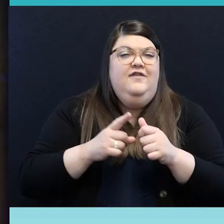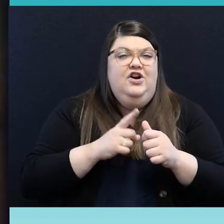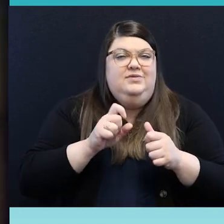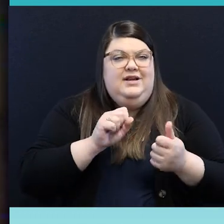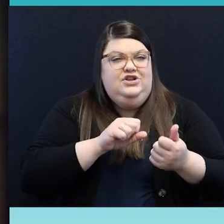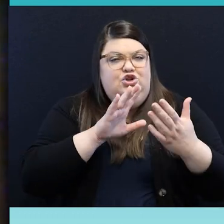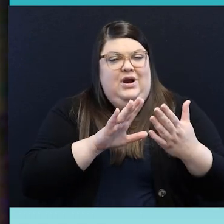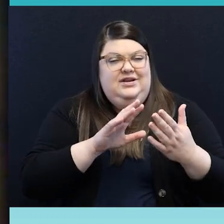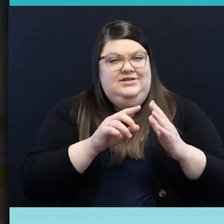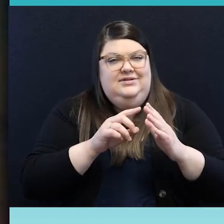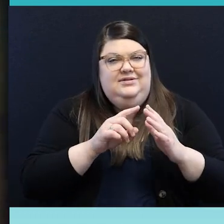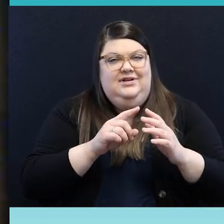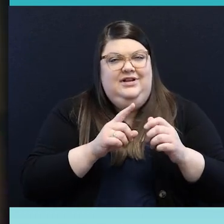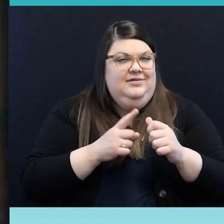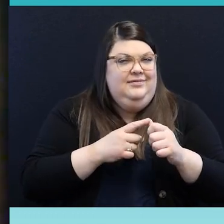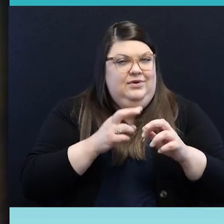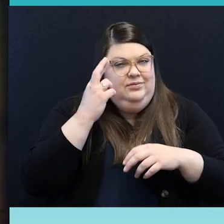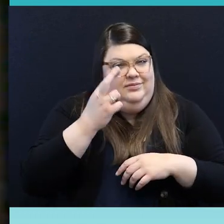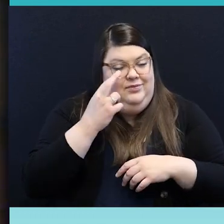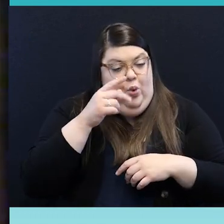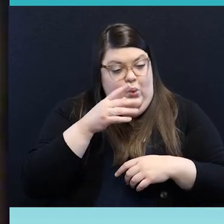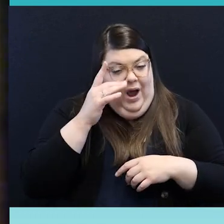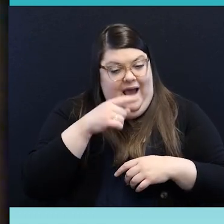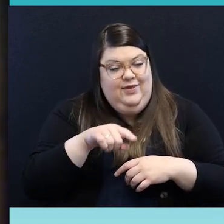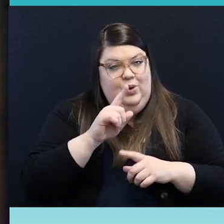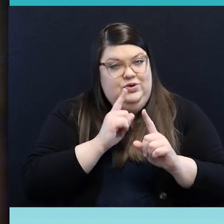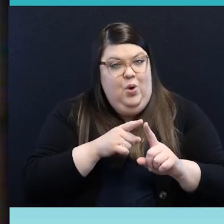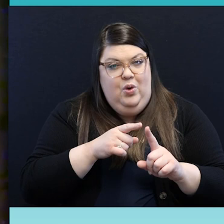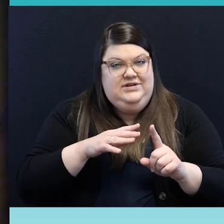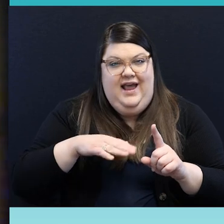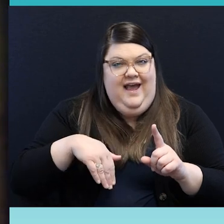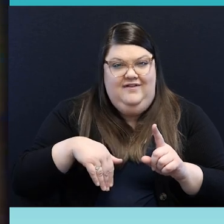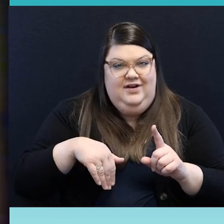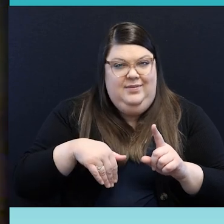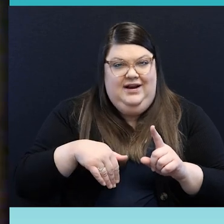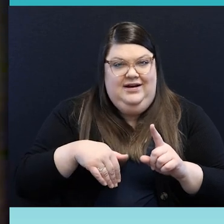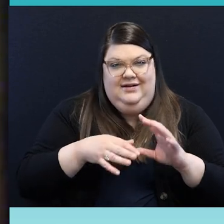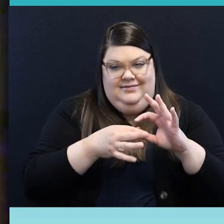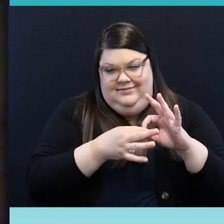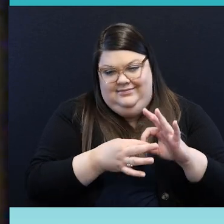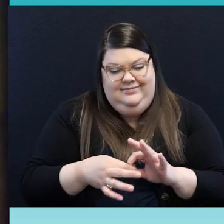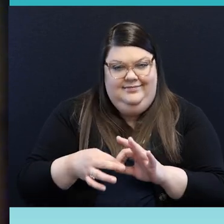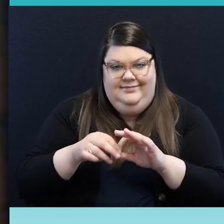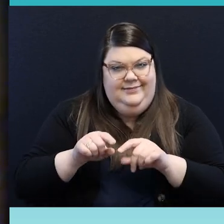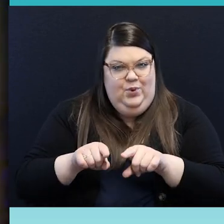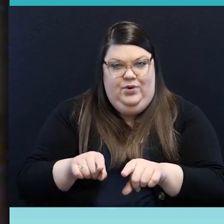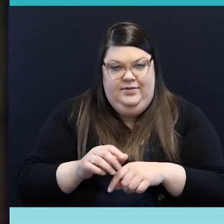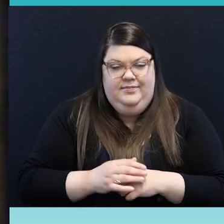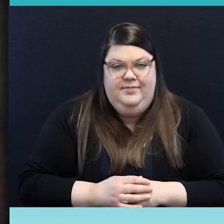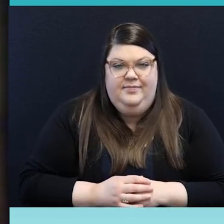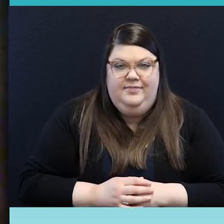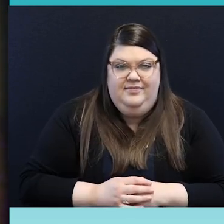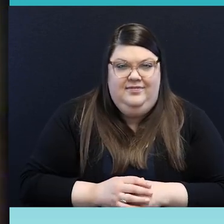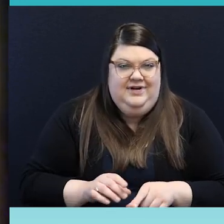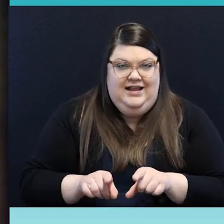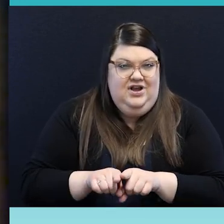for why those goals haven't been concordant as often as